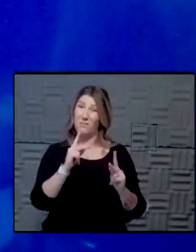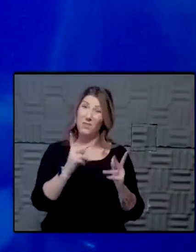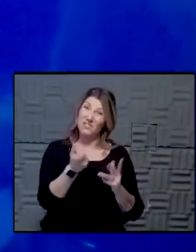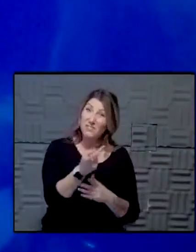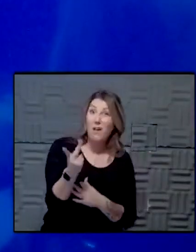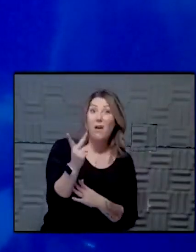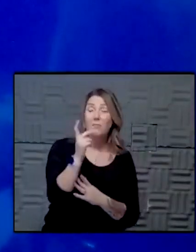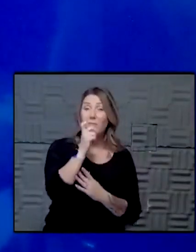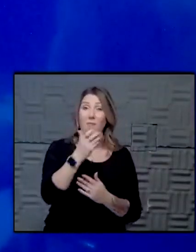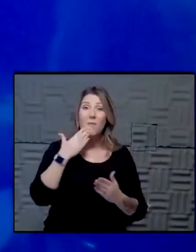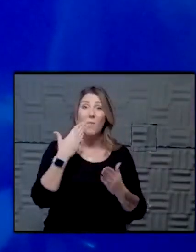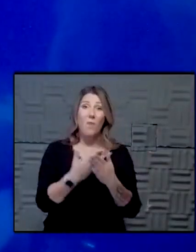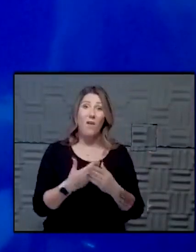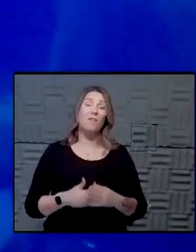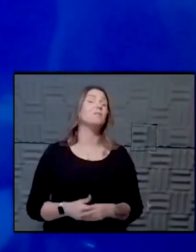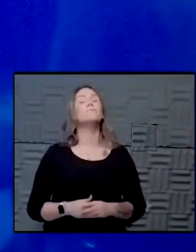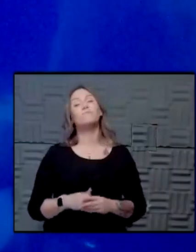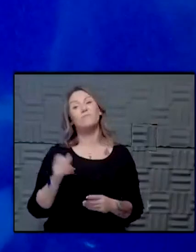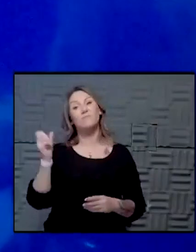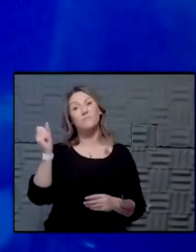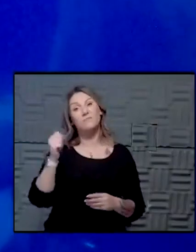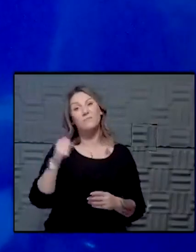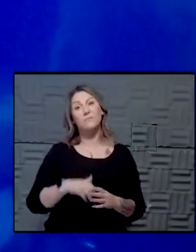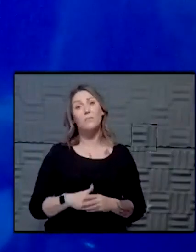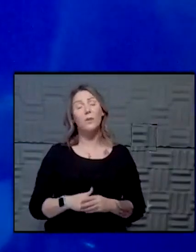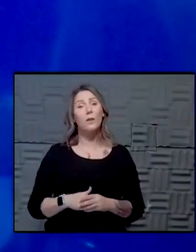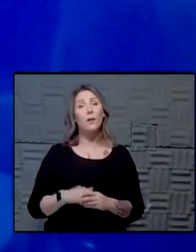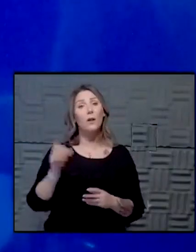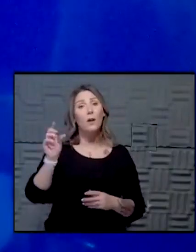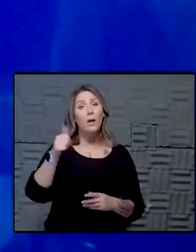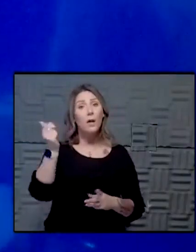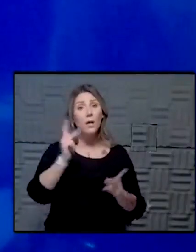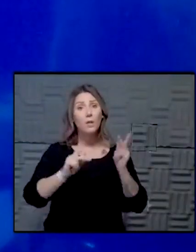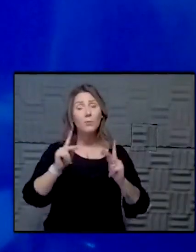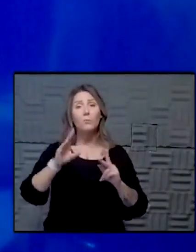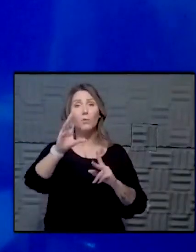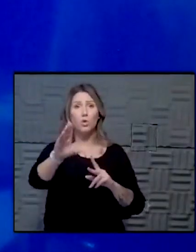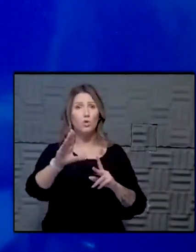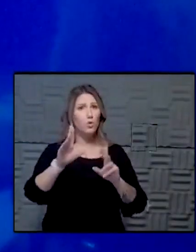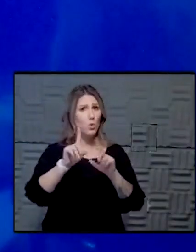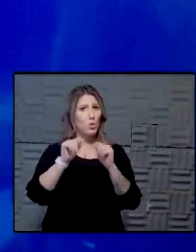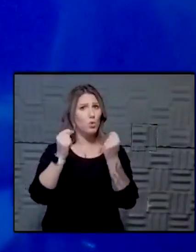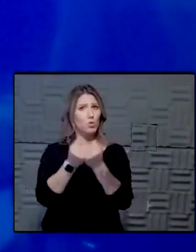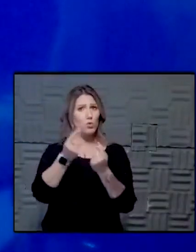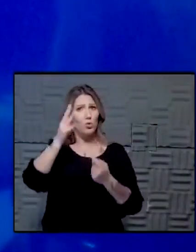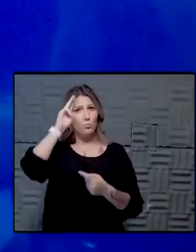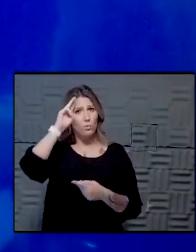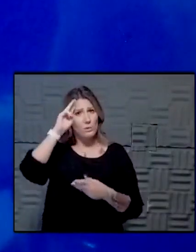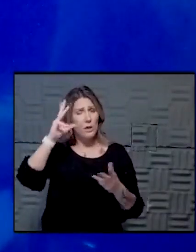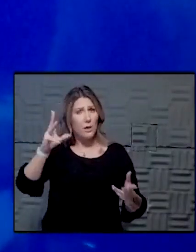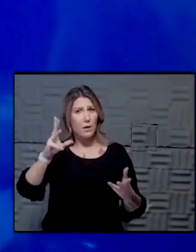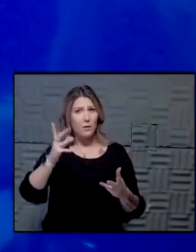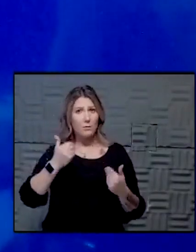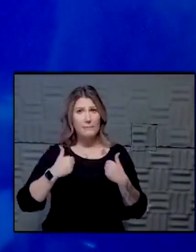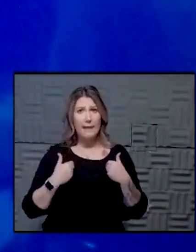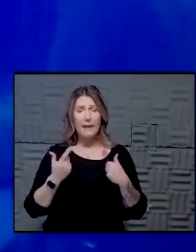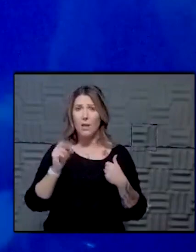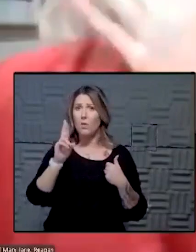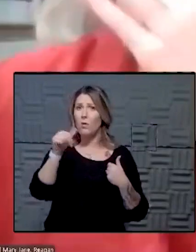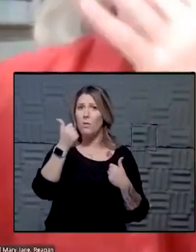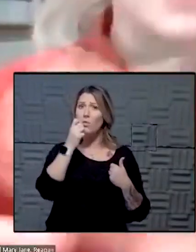huh? Yeah. Okay. Have other people in your troop, do you know if they've had it or any of the other girls